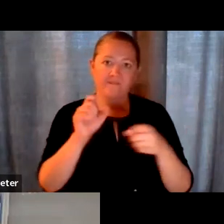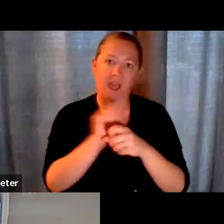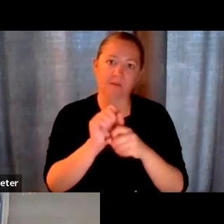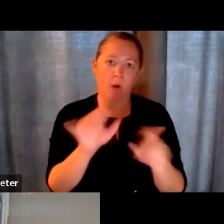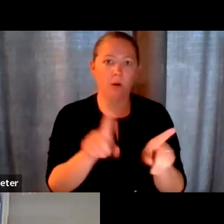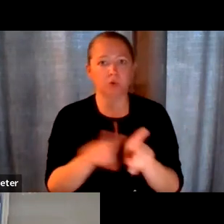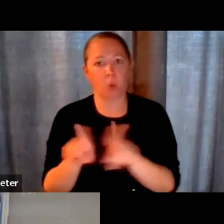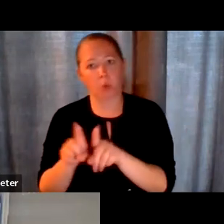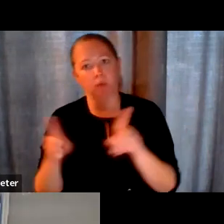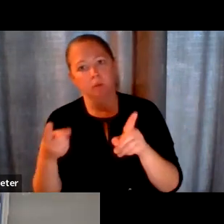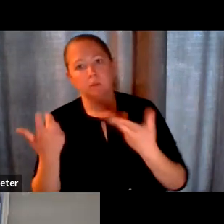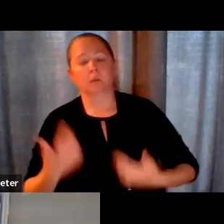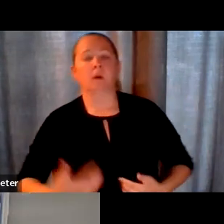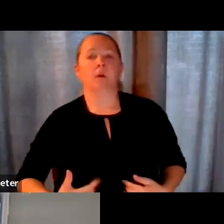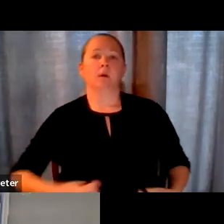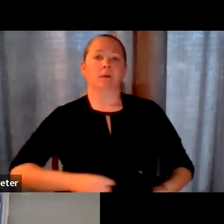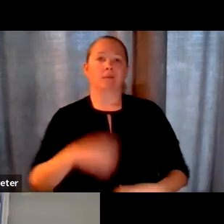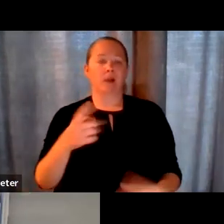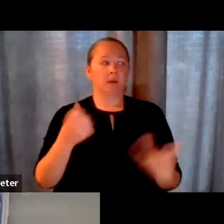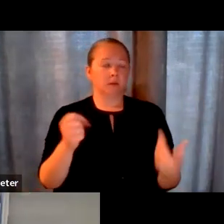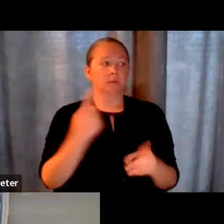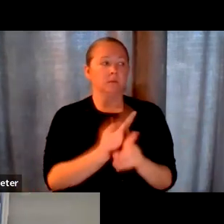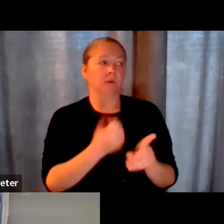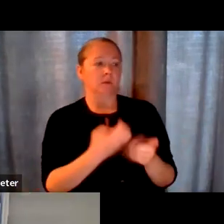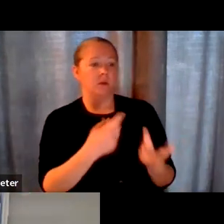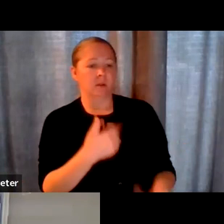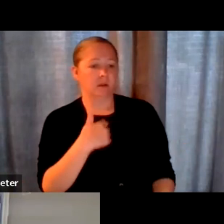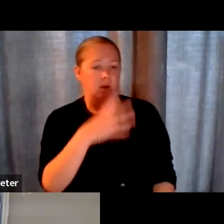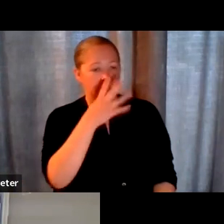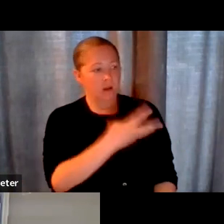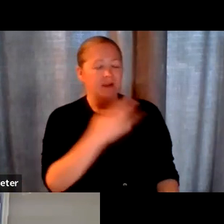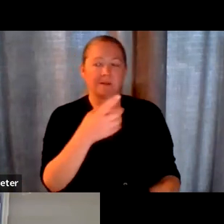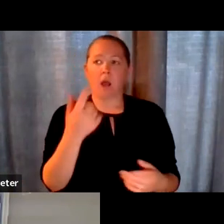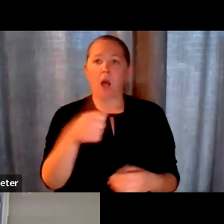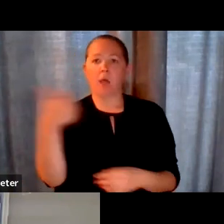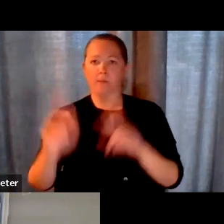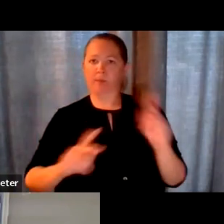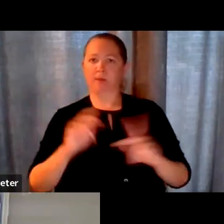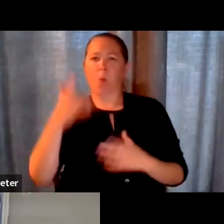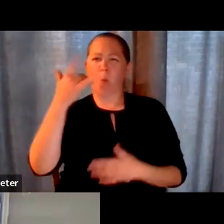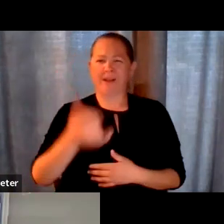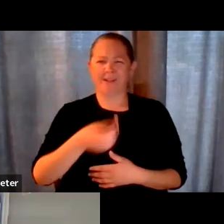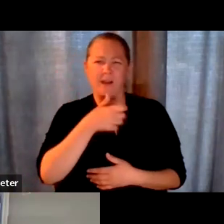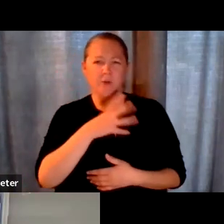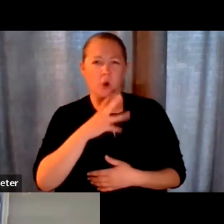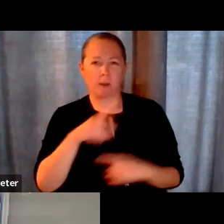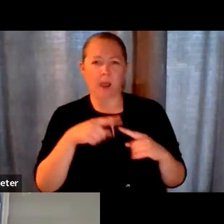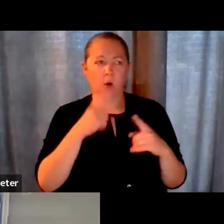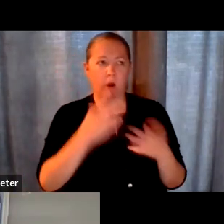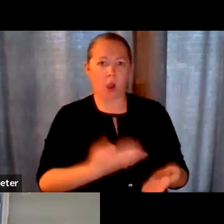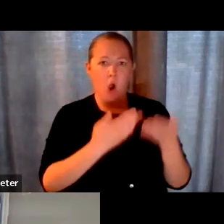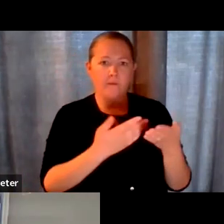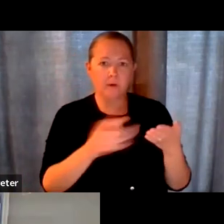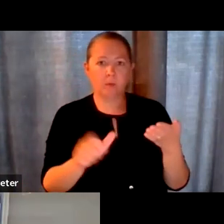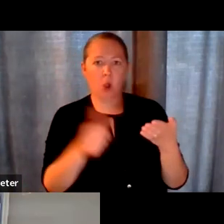did Gorsuch ignore this, and other folks said, why didn't they talk about, being private prayer or being offered,